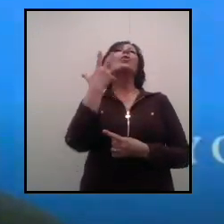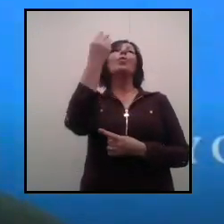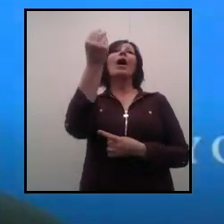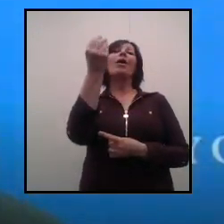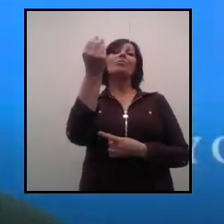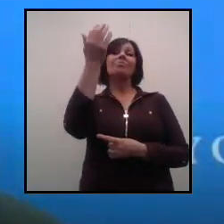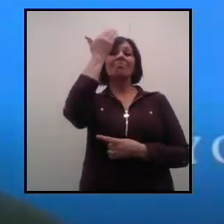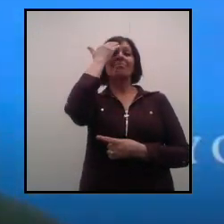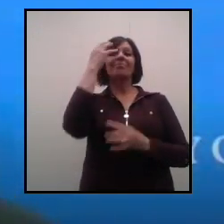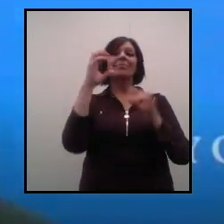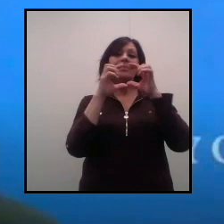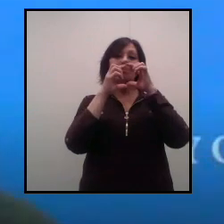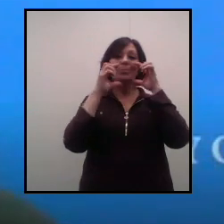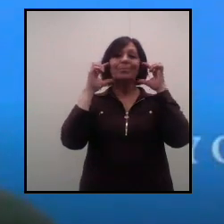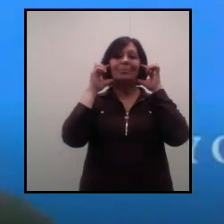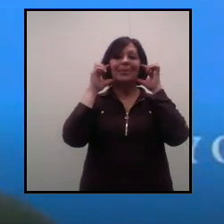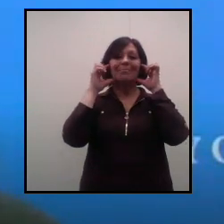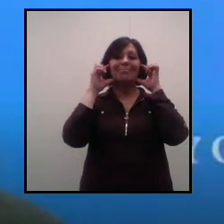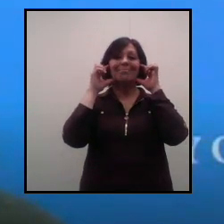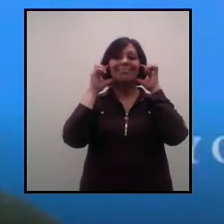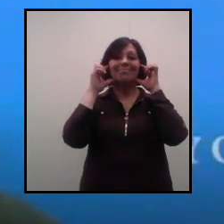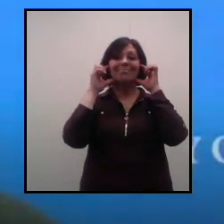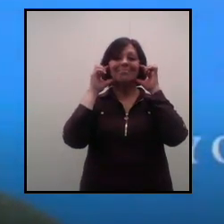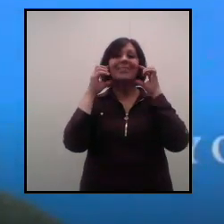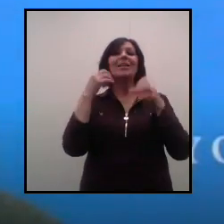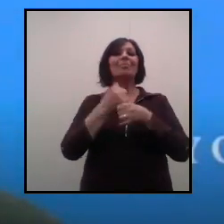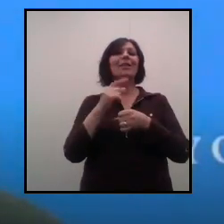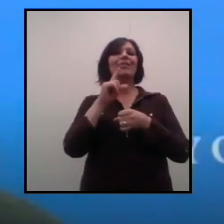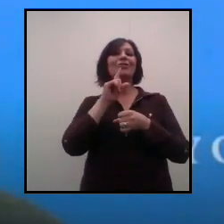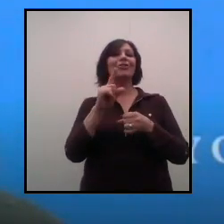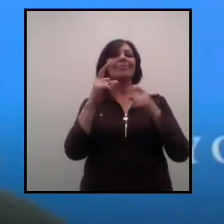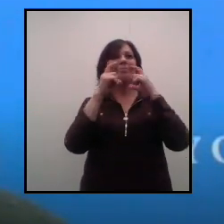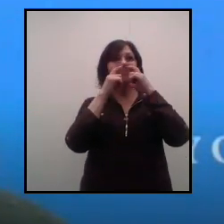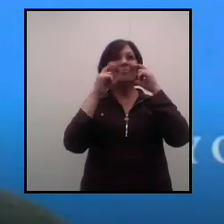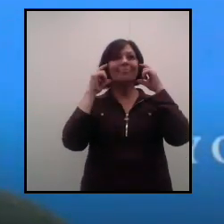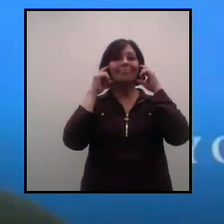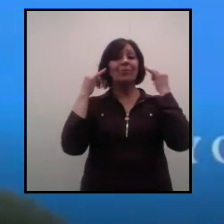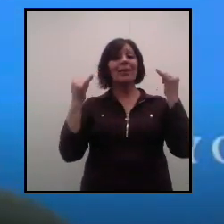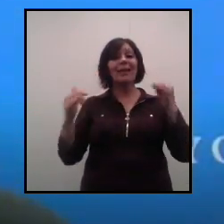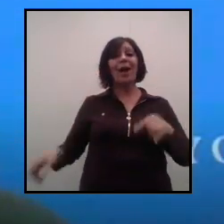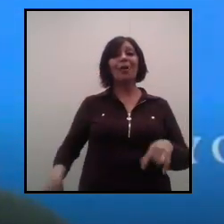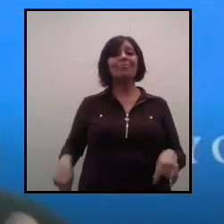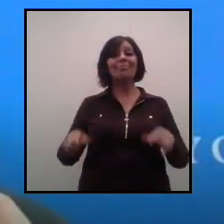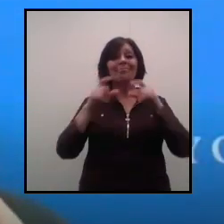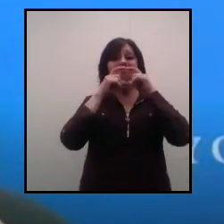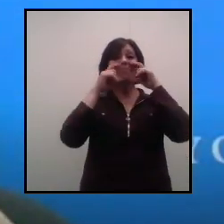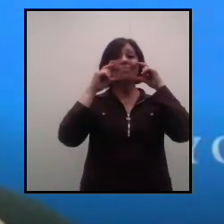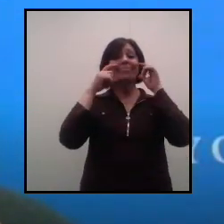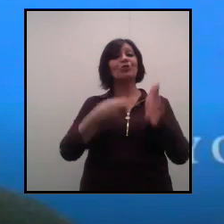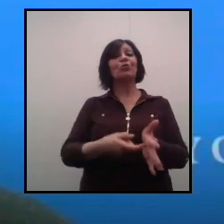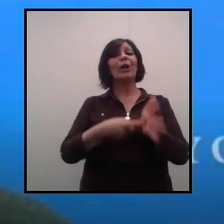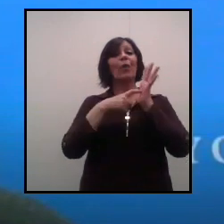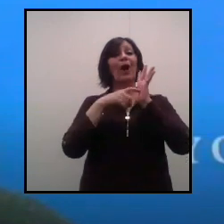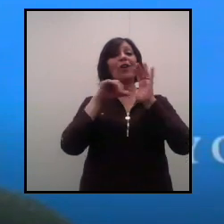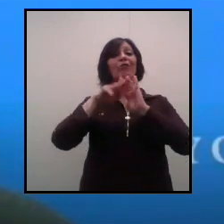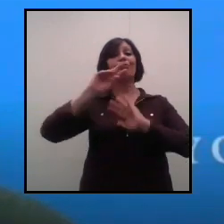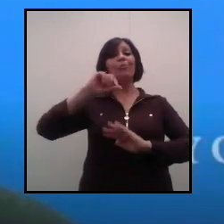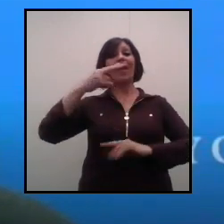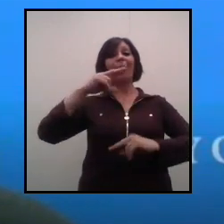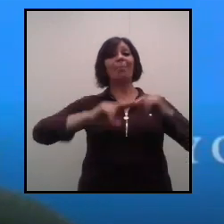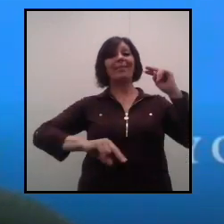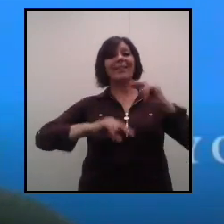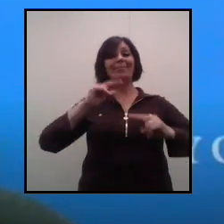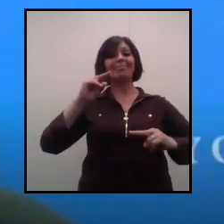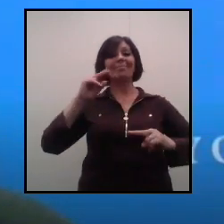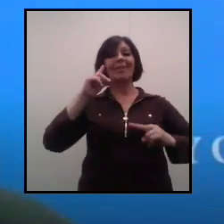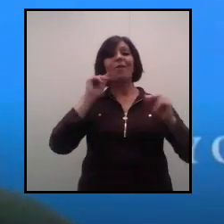like we do, put your masks on, make certain you're wearing your masks. I'm going to put my mask on right now because a mask is required in the Rath Building